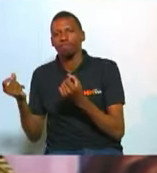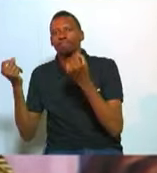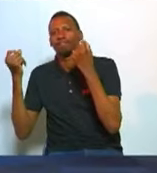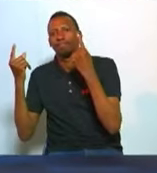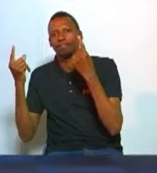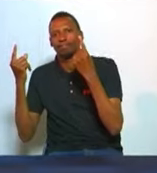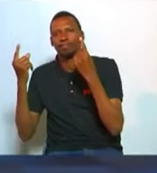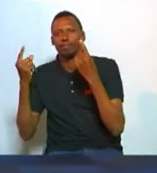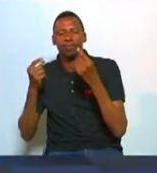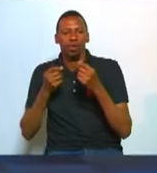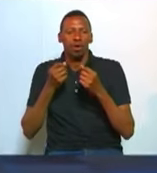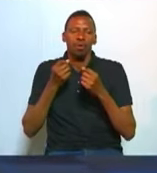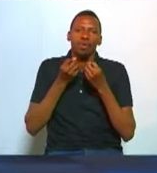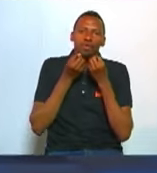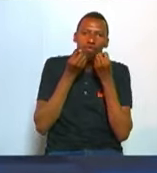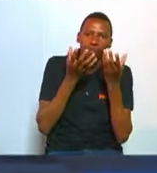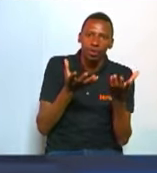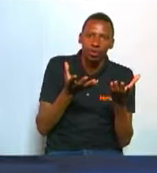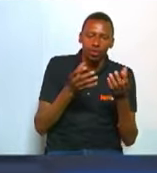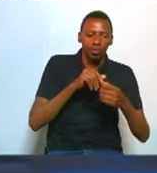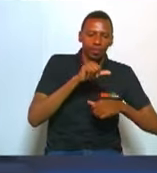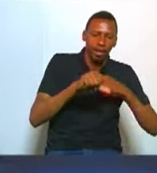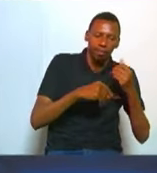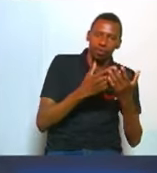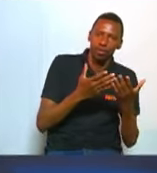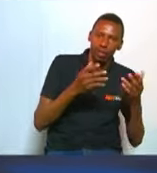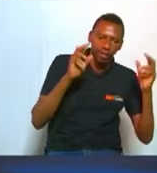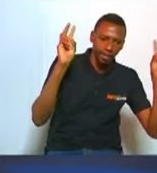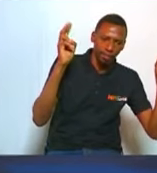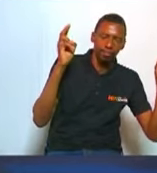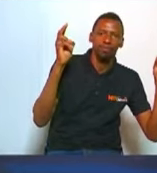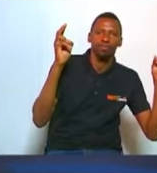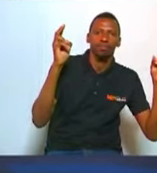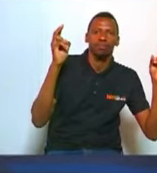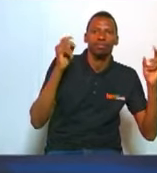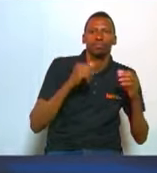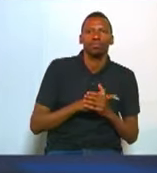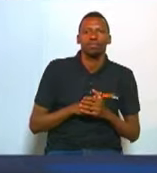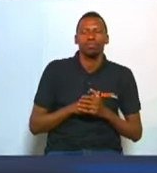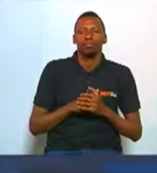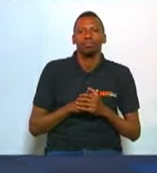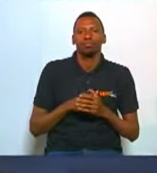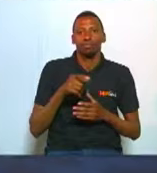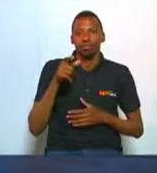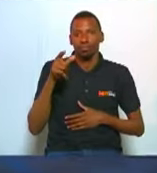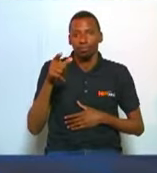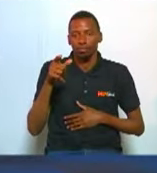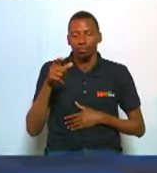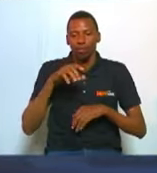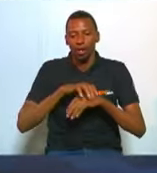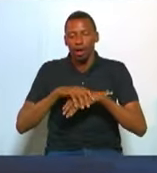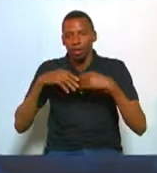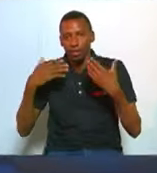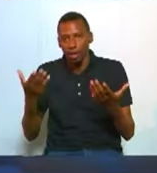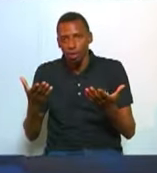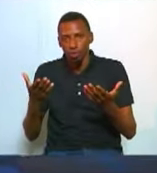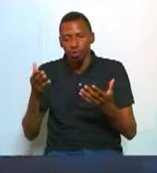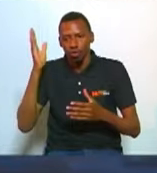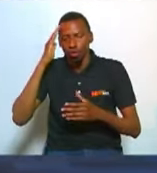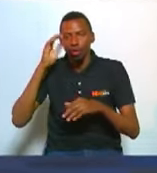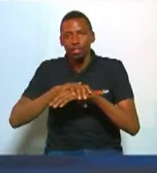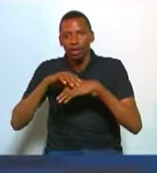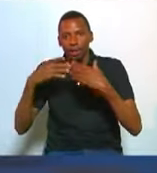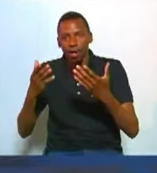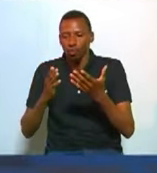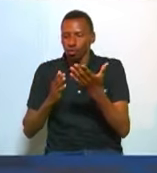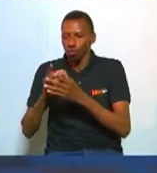of information about subject, and you get by experience or